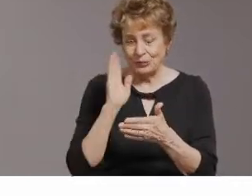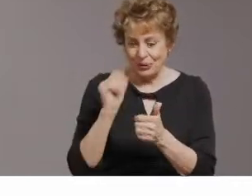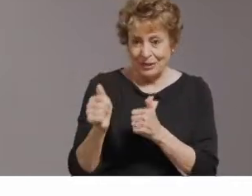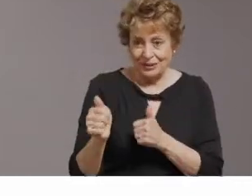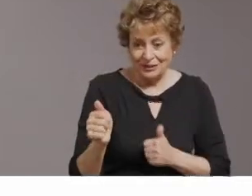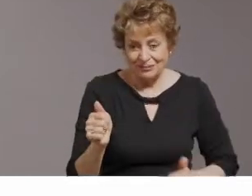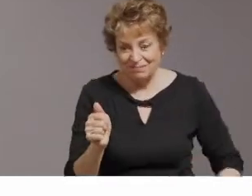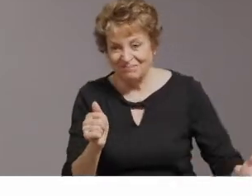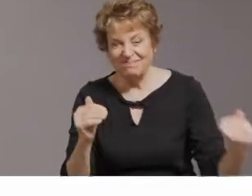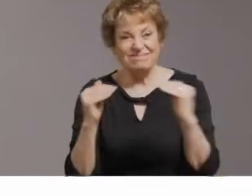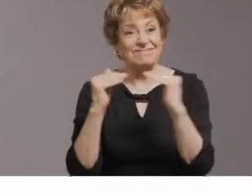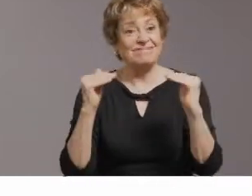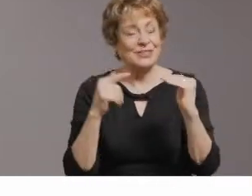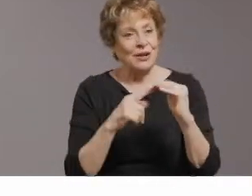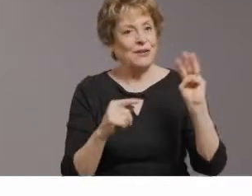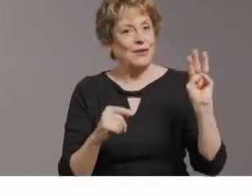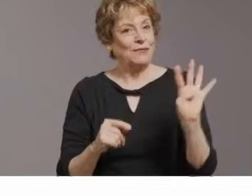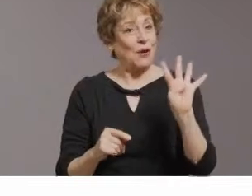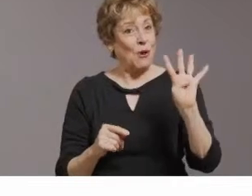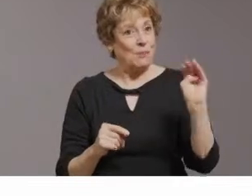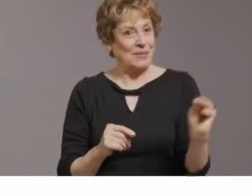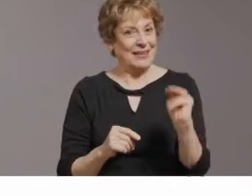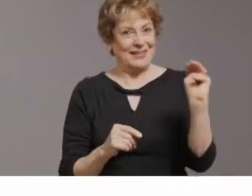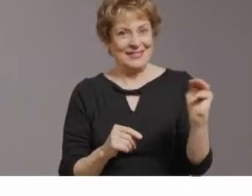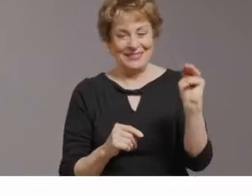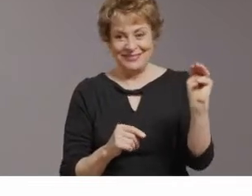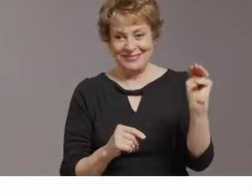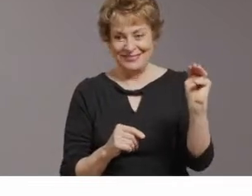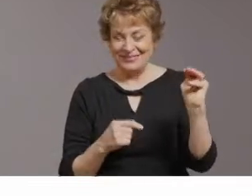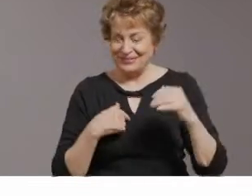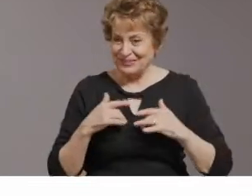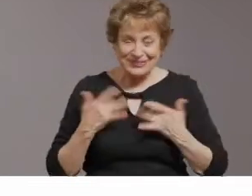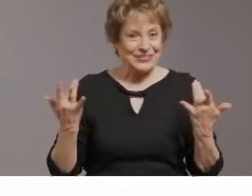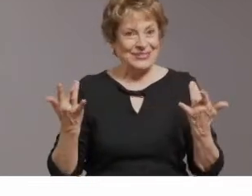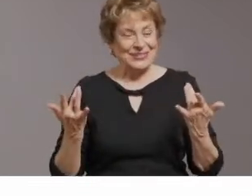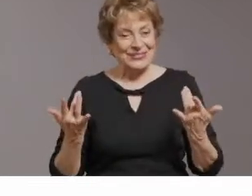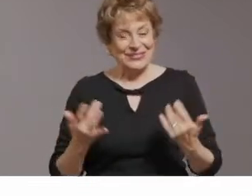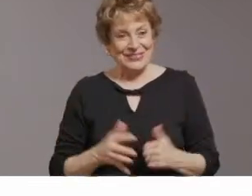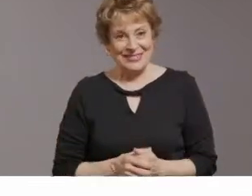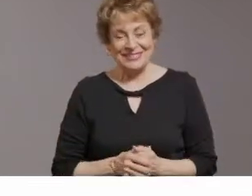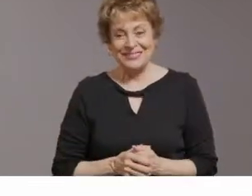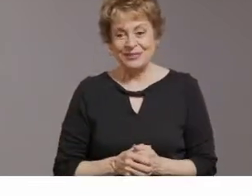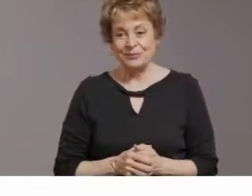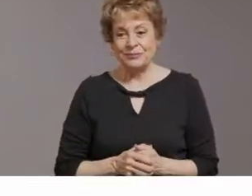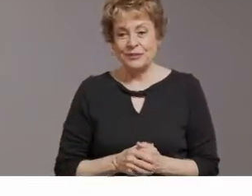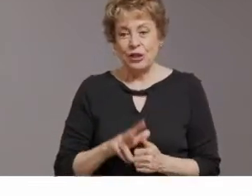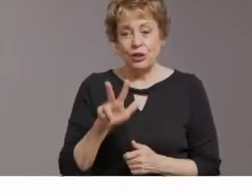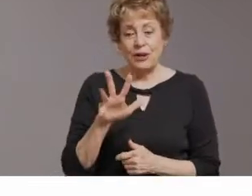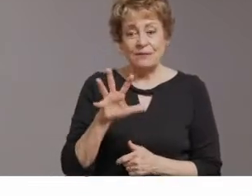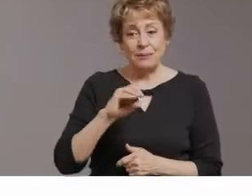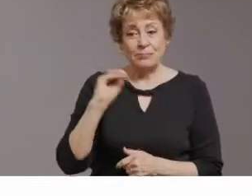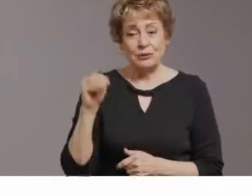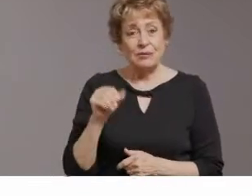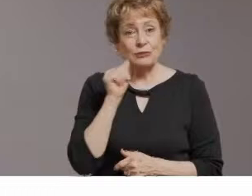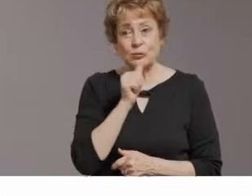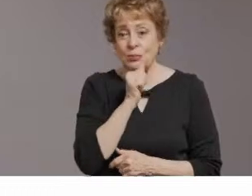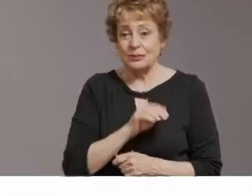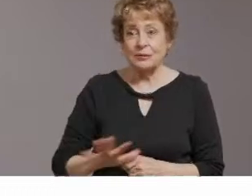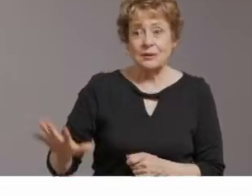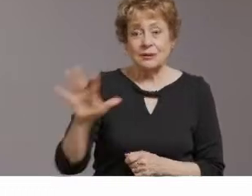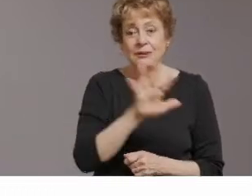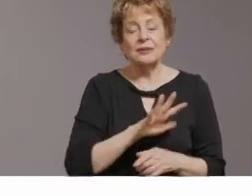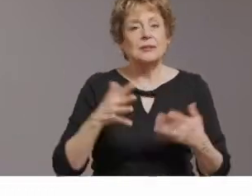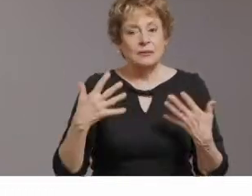that progress. And almost 35% of Arizona's population has received at least one